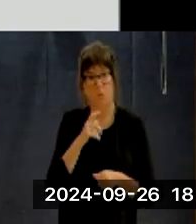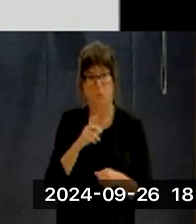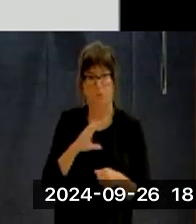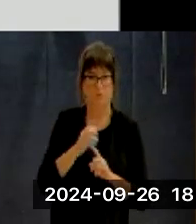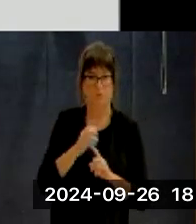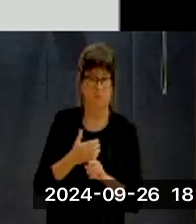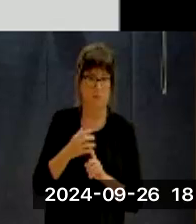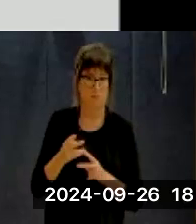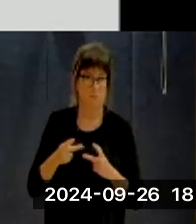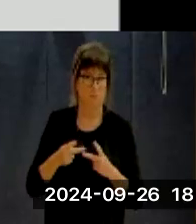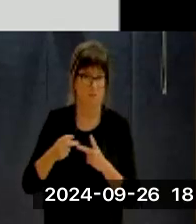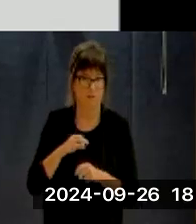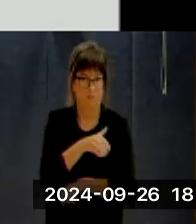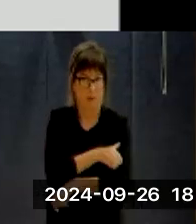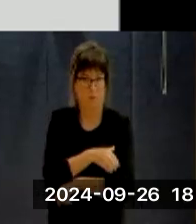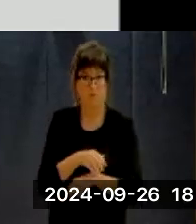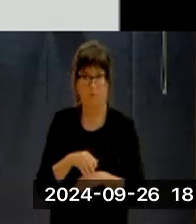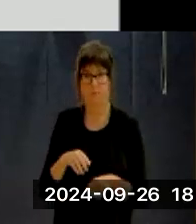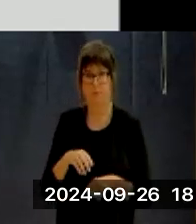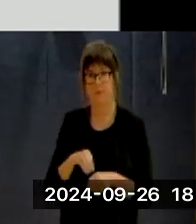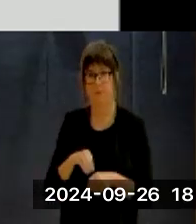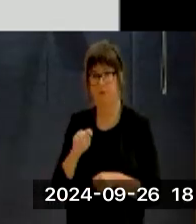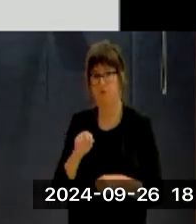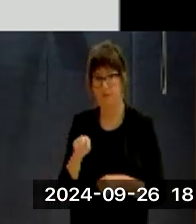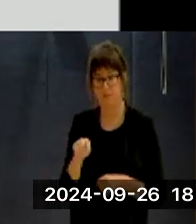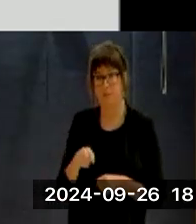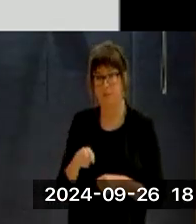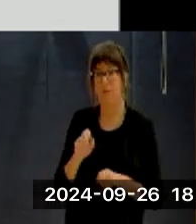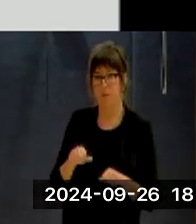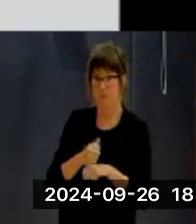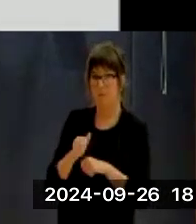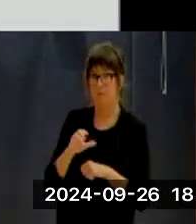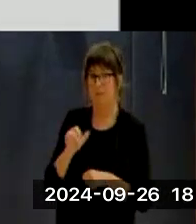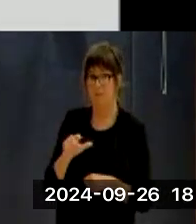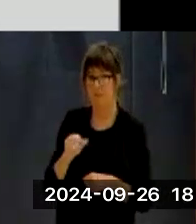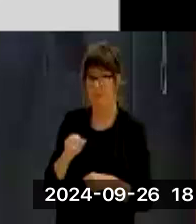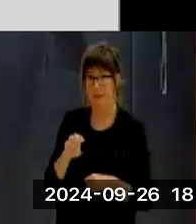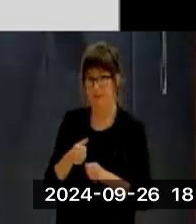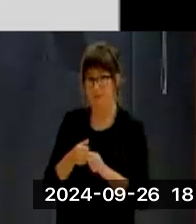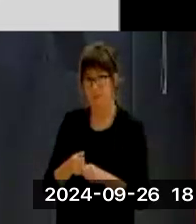While victims or their representatives can pursue a civil case under Cal Civil Code Section